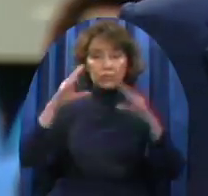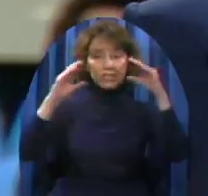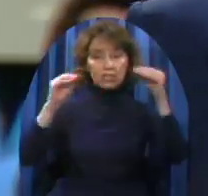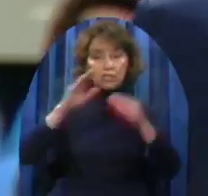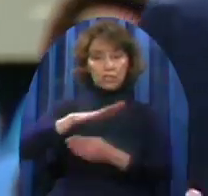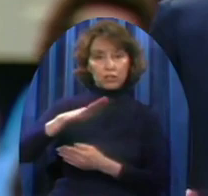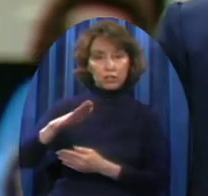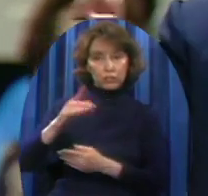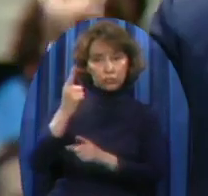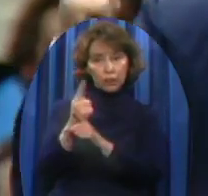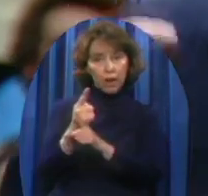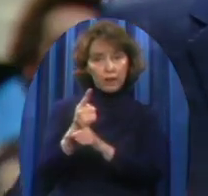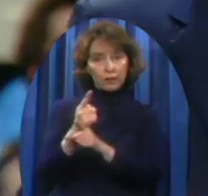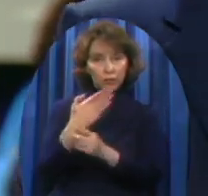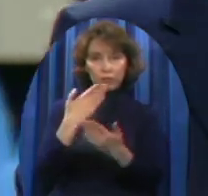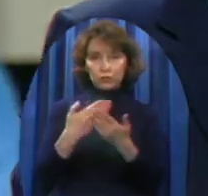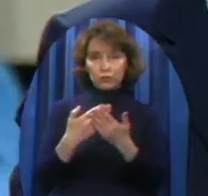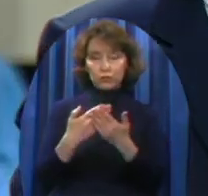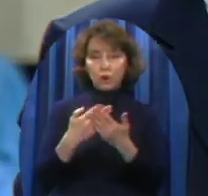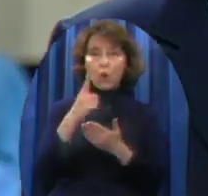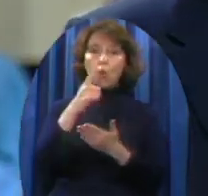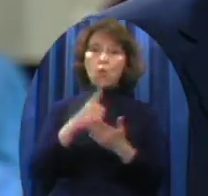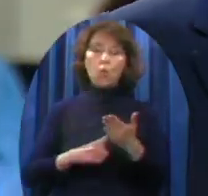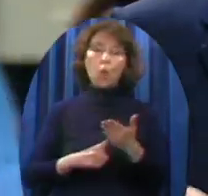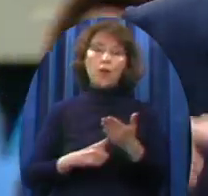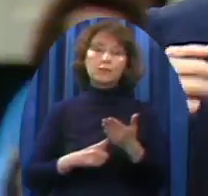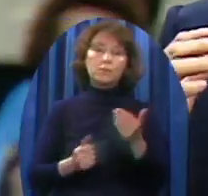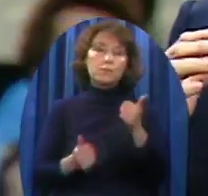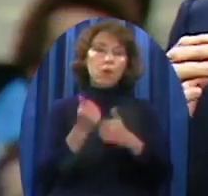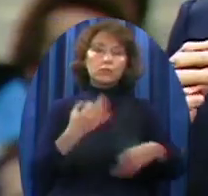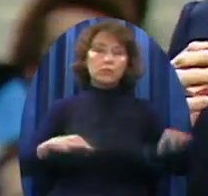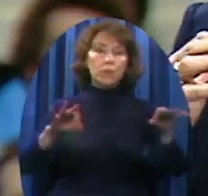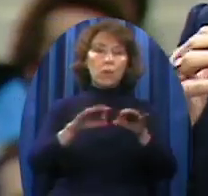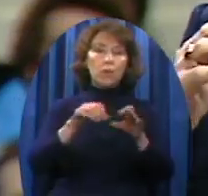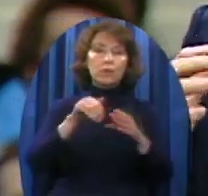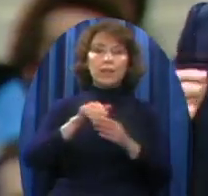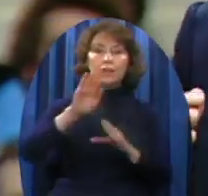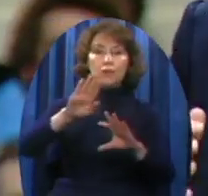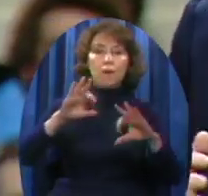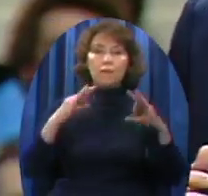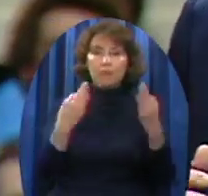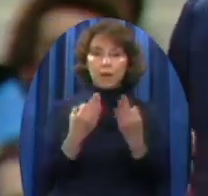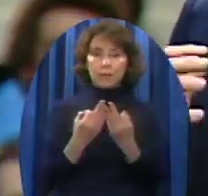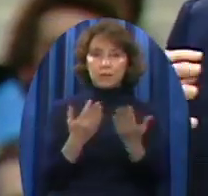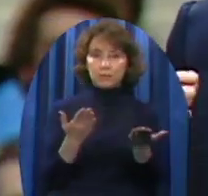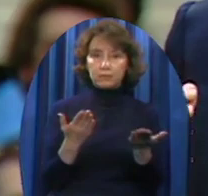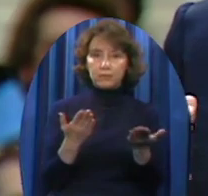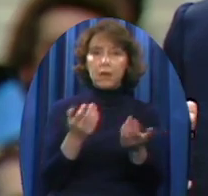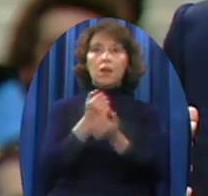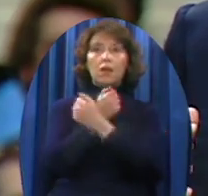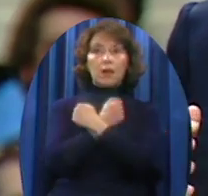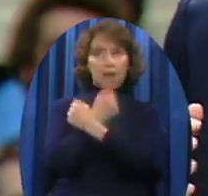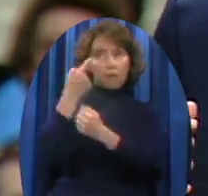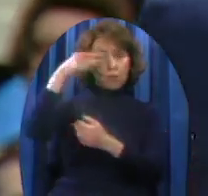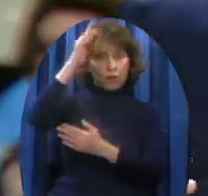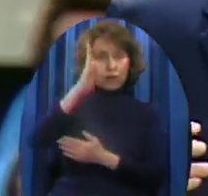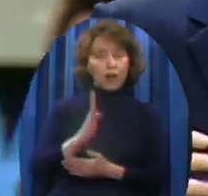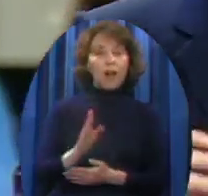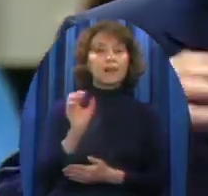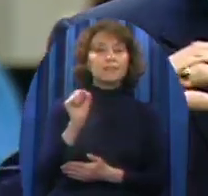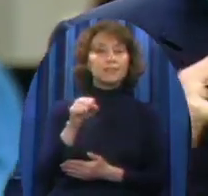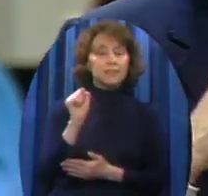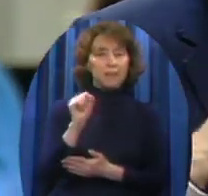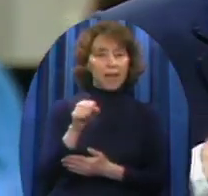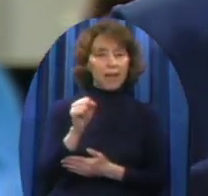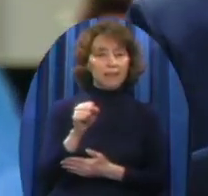are? What's the priority in your family? I mean, besides your love for God and devotion to God. First of